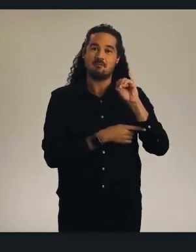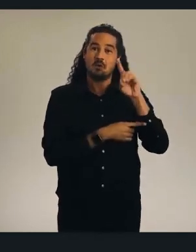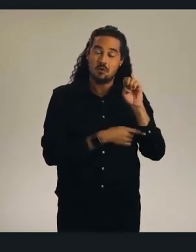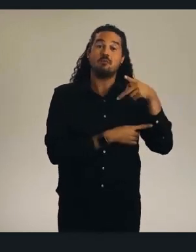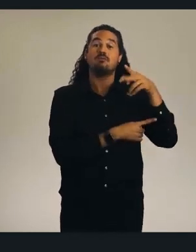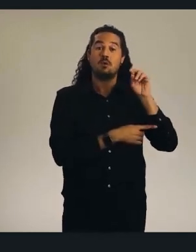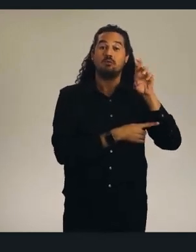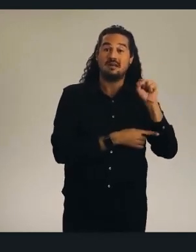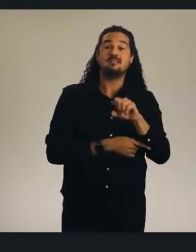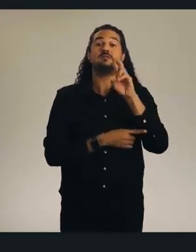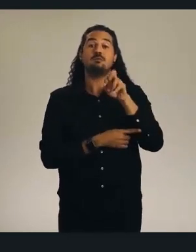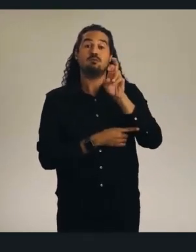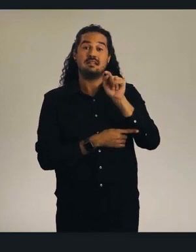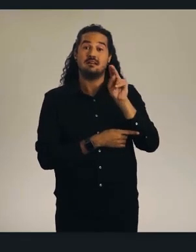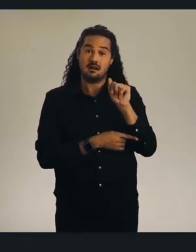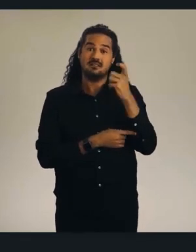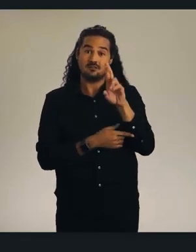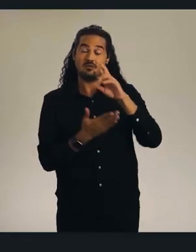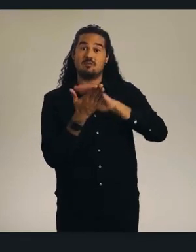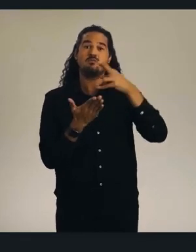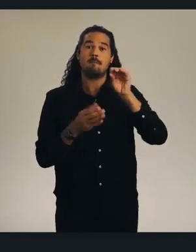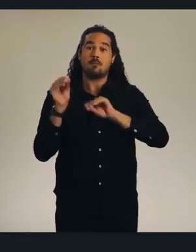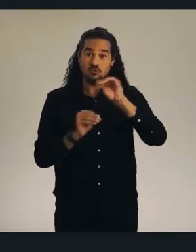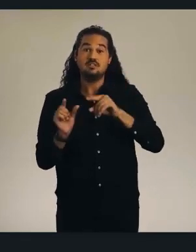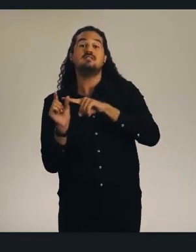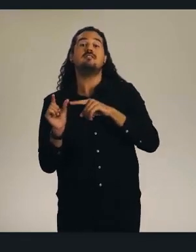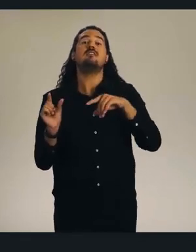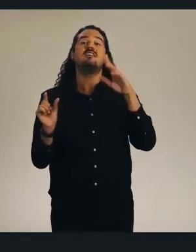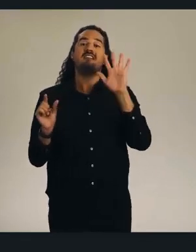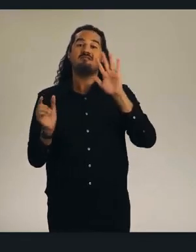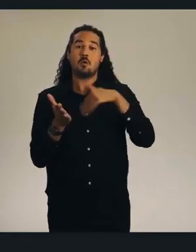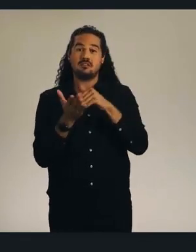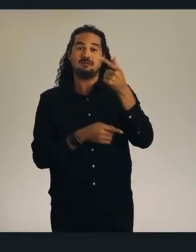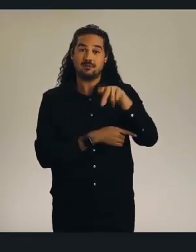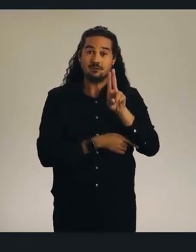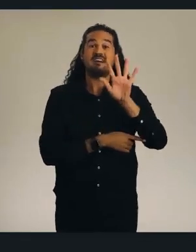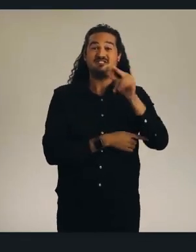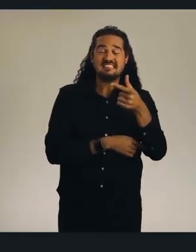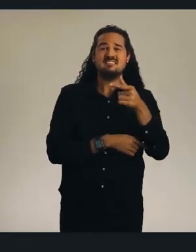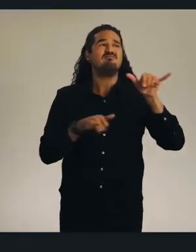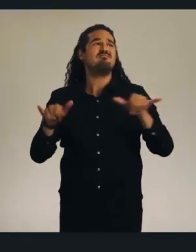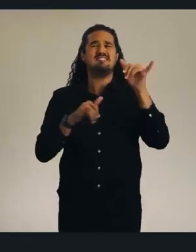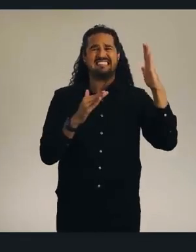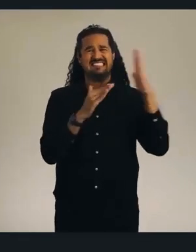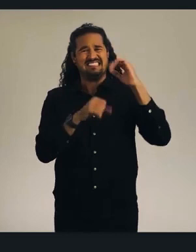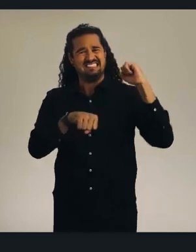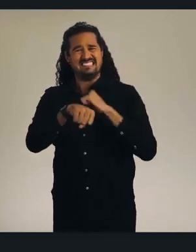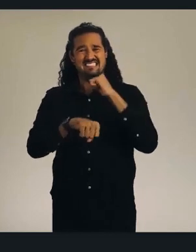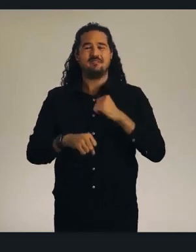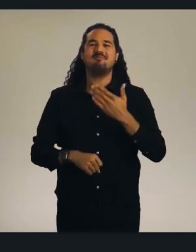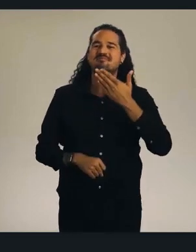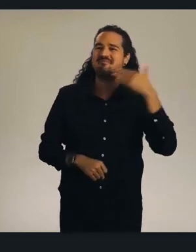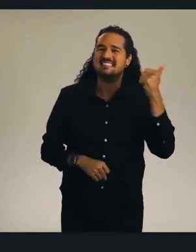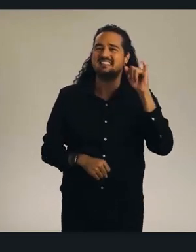Retina XDR display with ProMotion, A15 Bionic with 5-core GPU, 5G, and industry-leading durability. These are the best iPhones we've